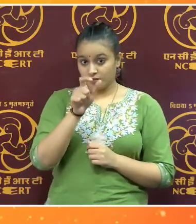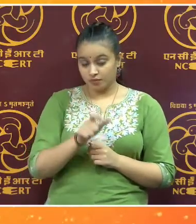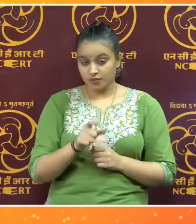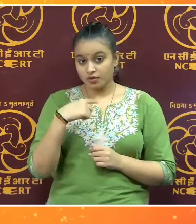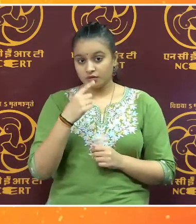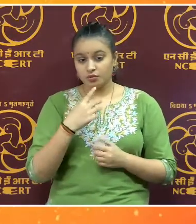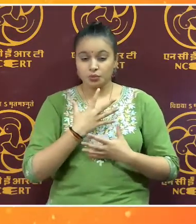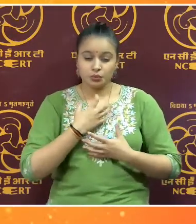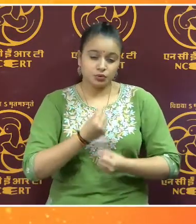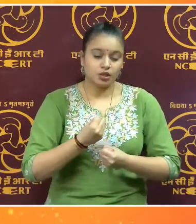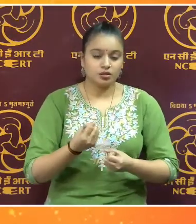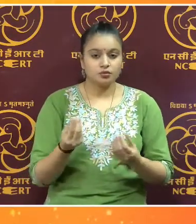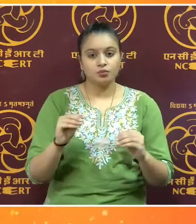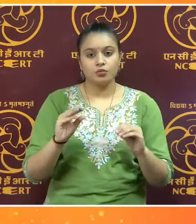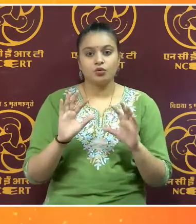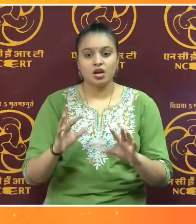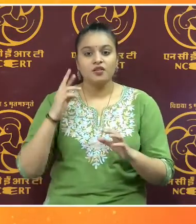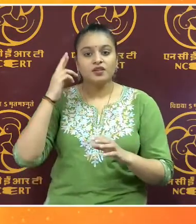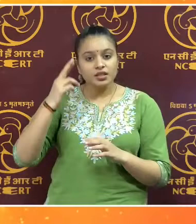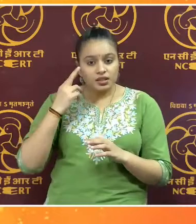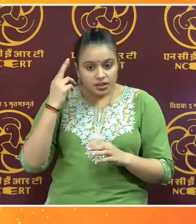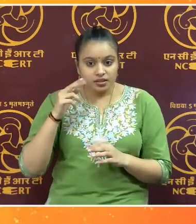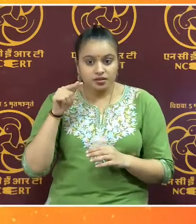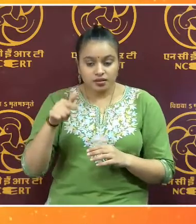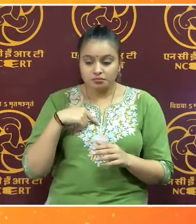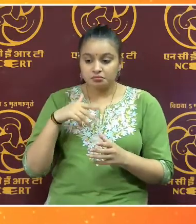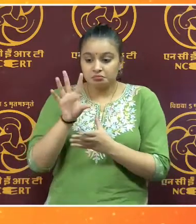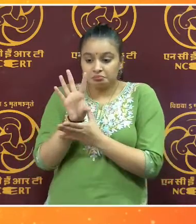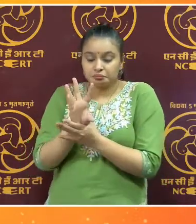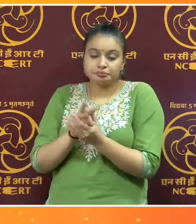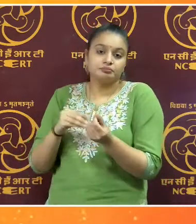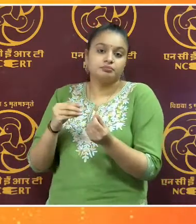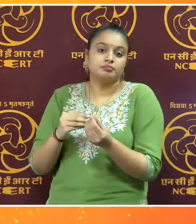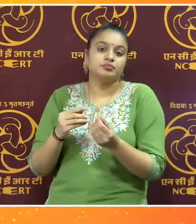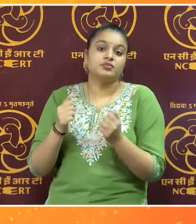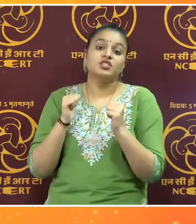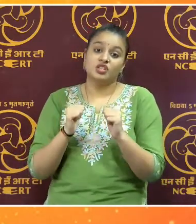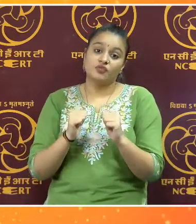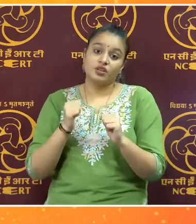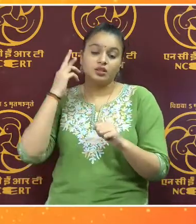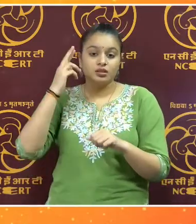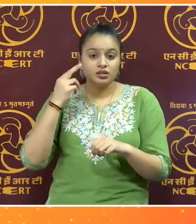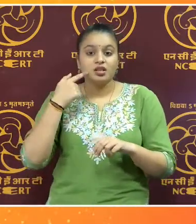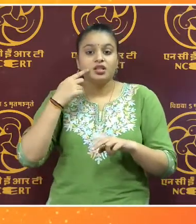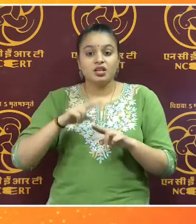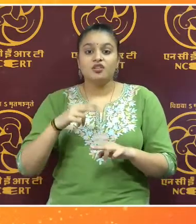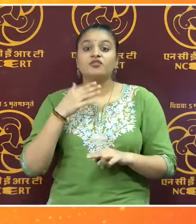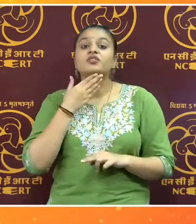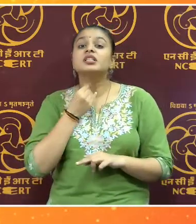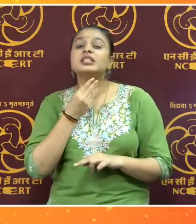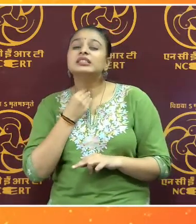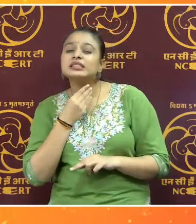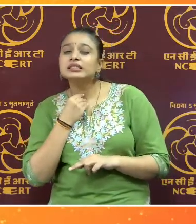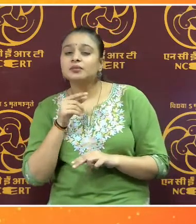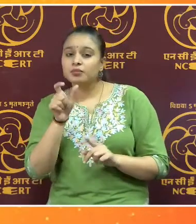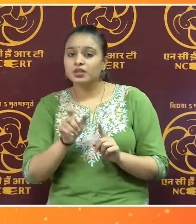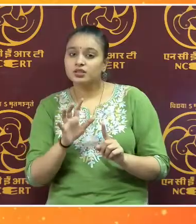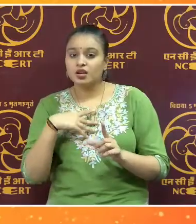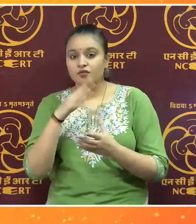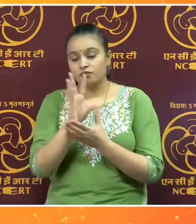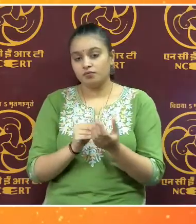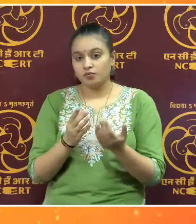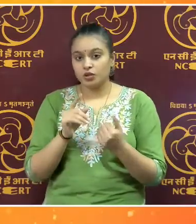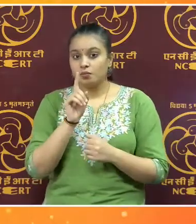ever met, and that is why it is so difficult to rob him. It is easy to rob a greedy man because he can afford to be robbed, but